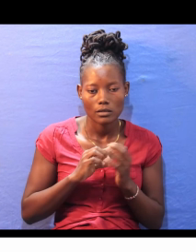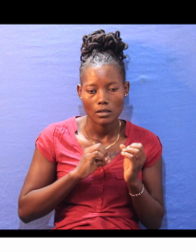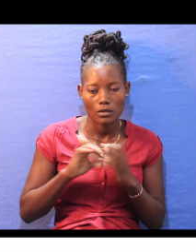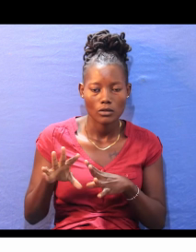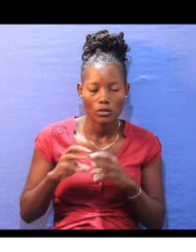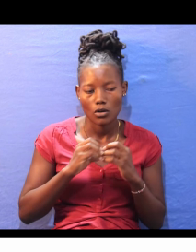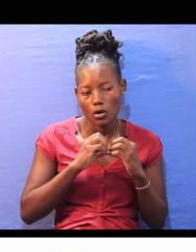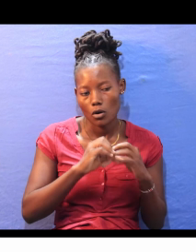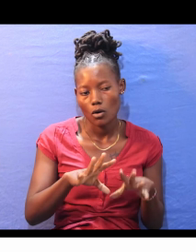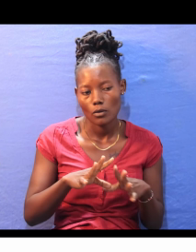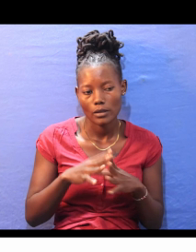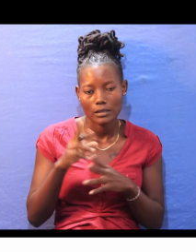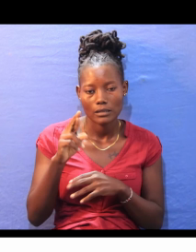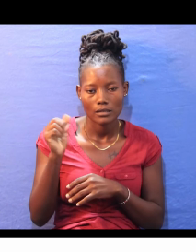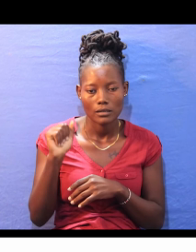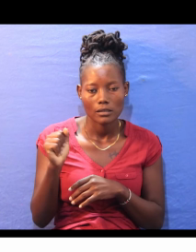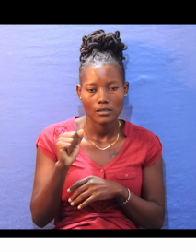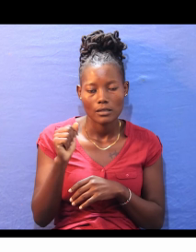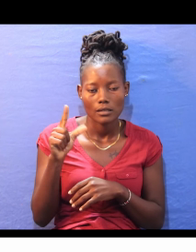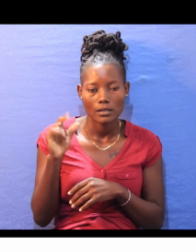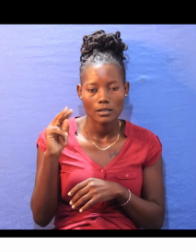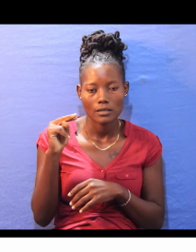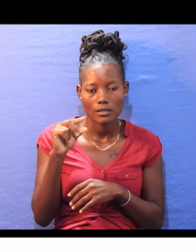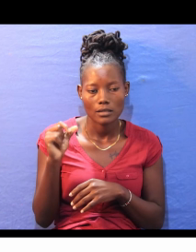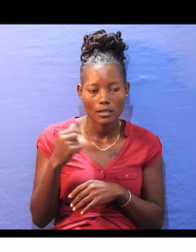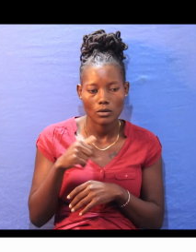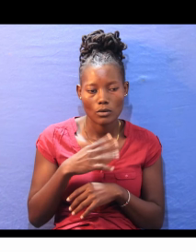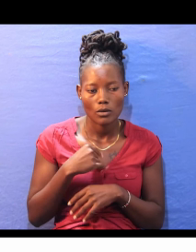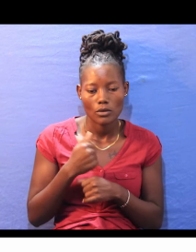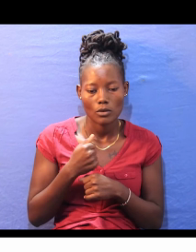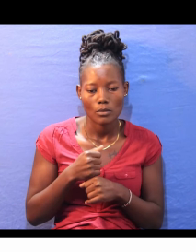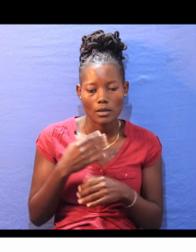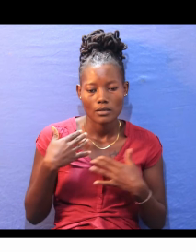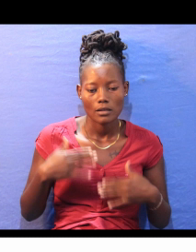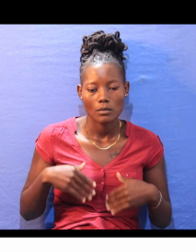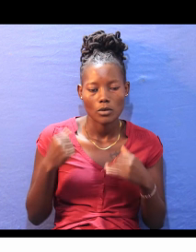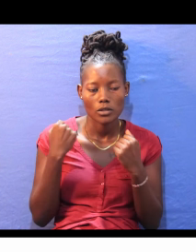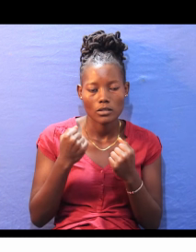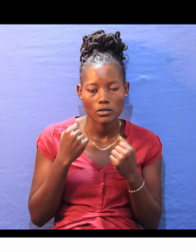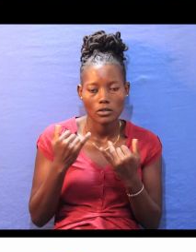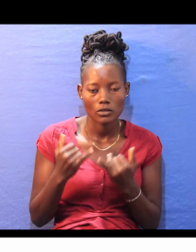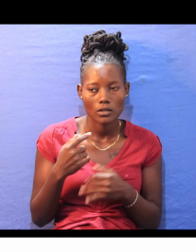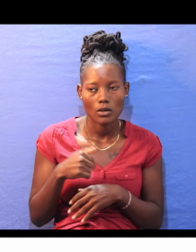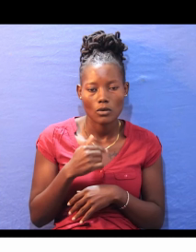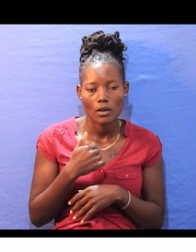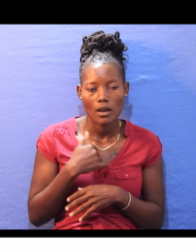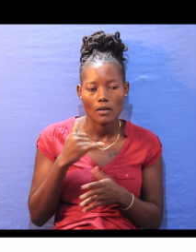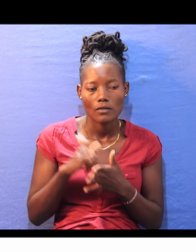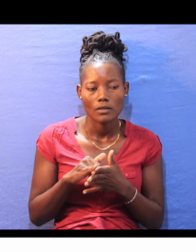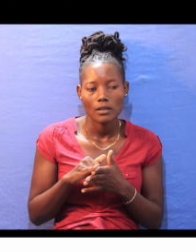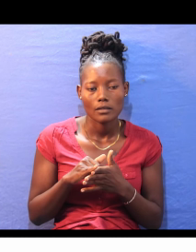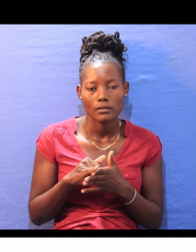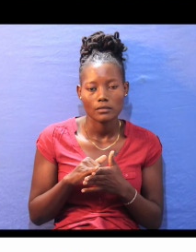boxing, wrestling. We want to make the body strong throughout all those ranges of motion. So we have to have unilateral